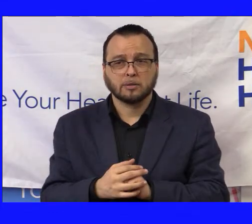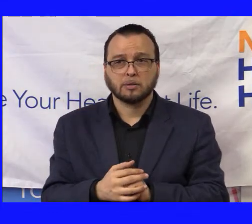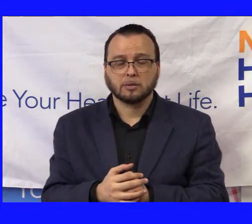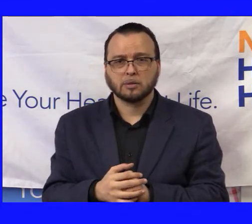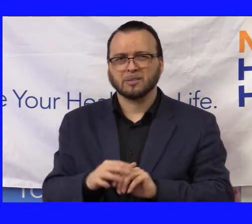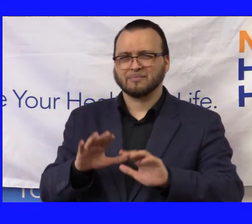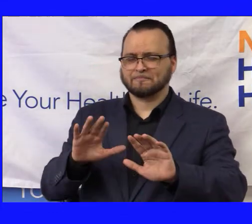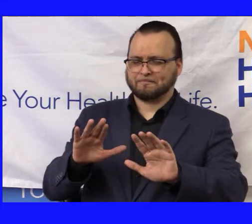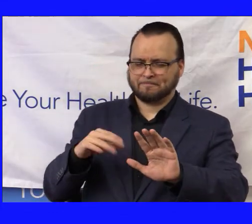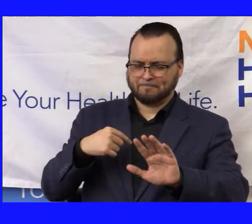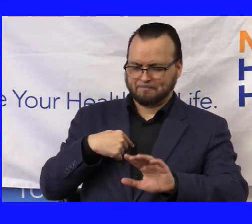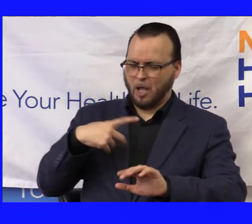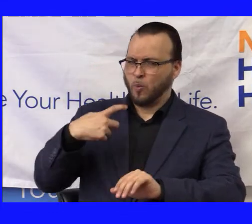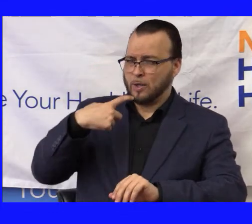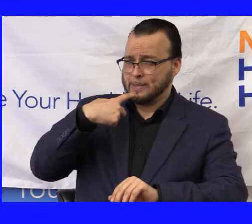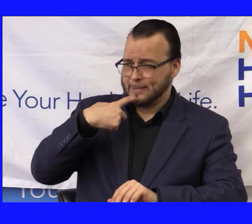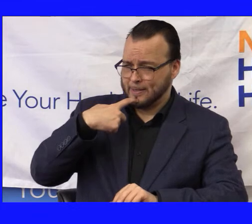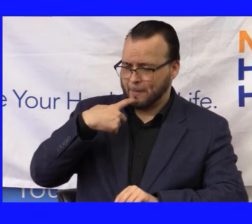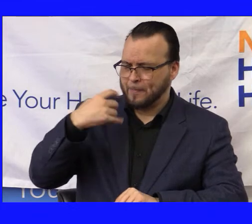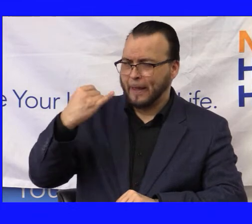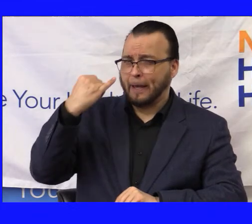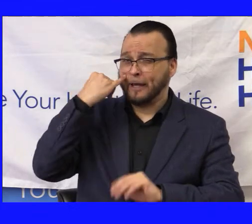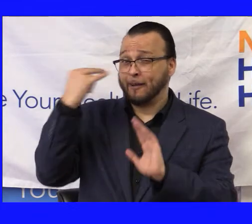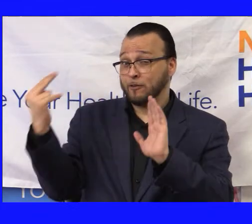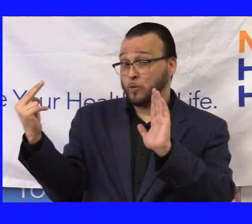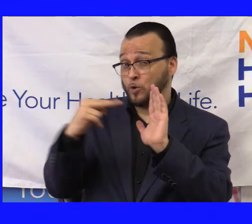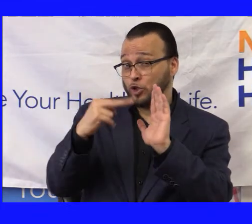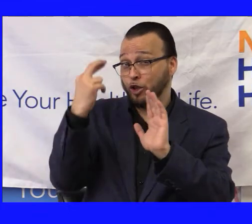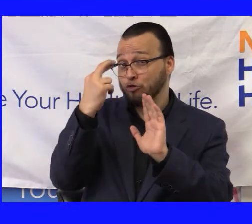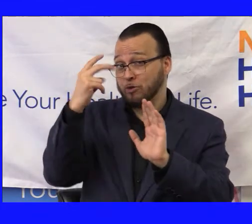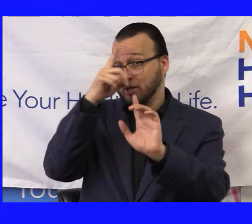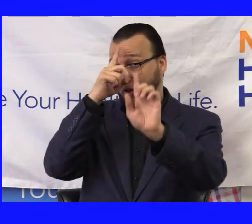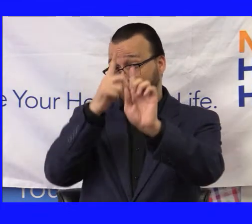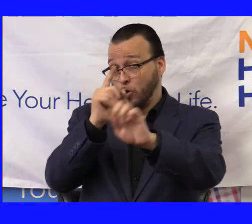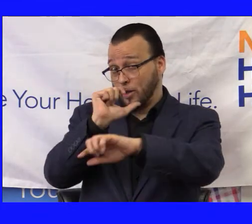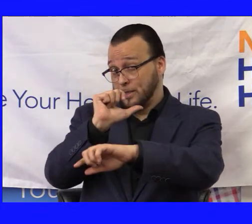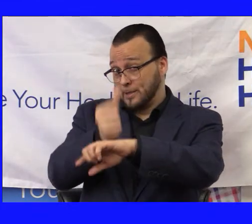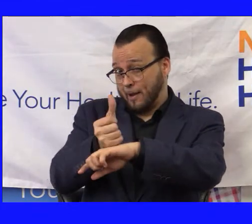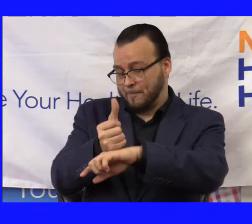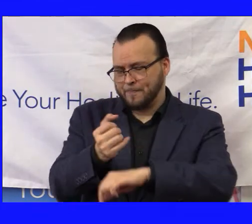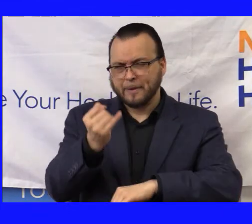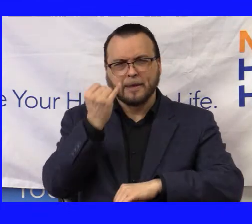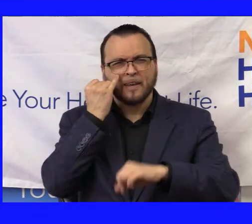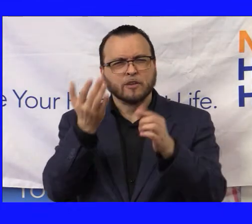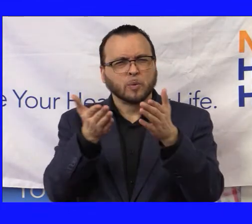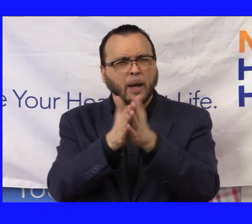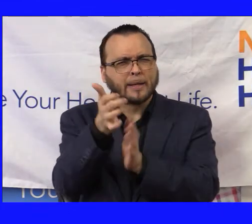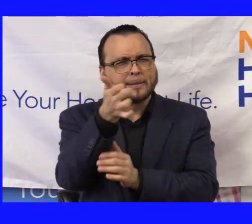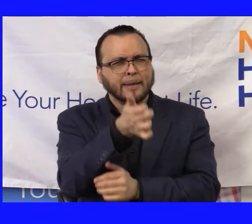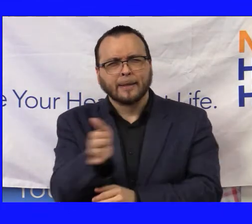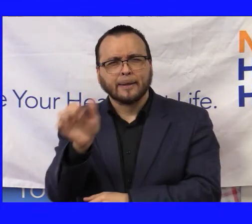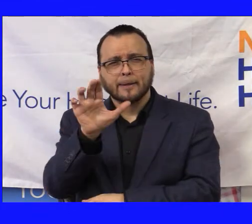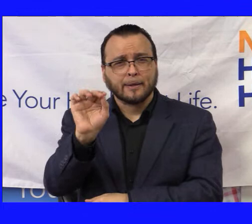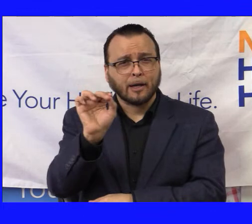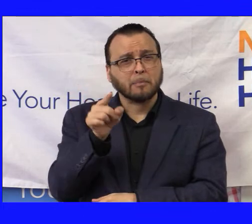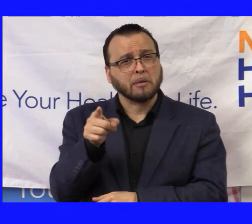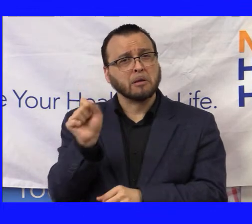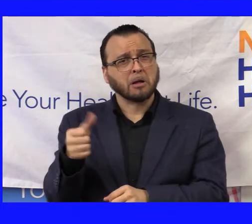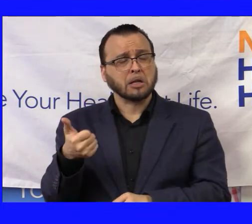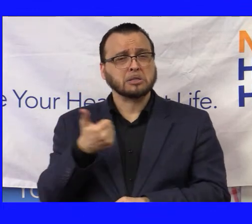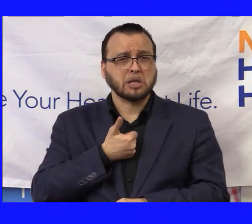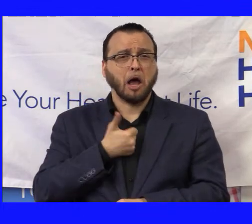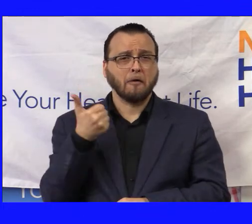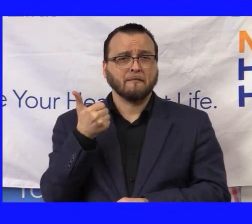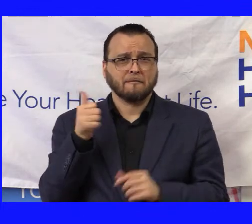if you look, and the reason why this goal is set, because if you ask any company, they can actually self-perform. I think if you